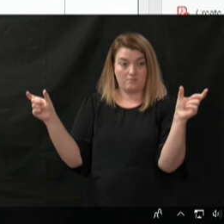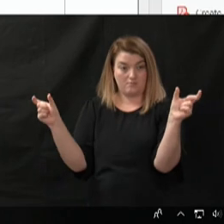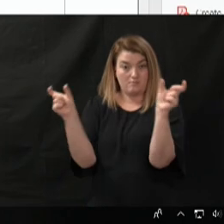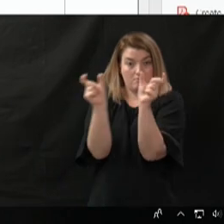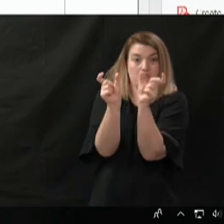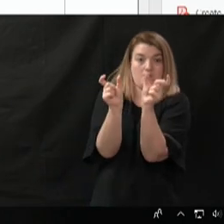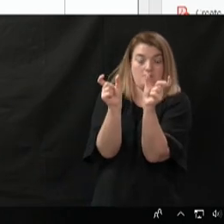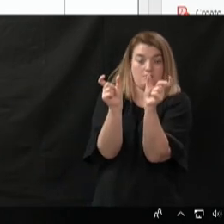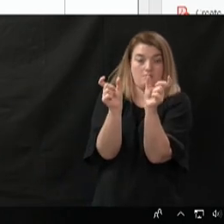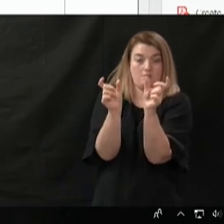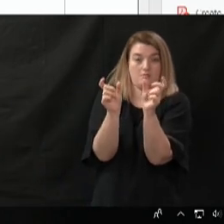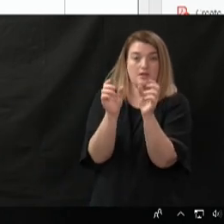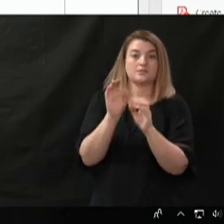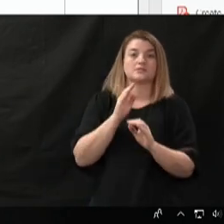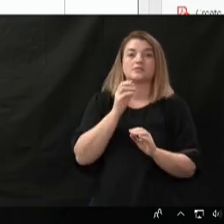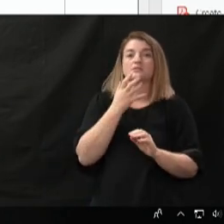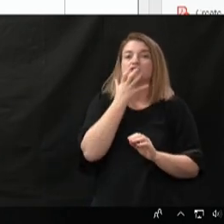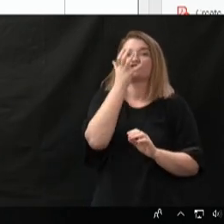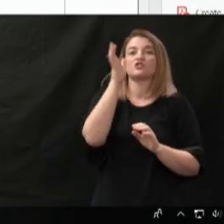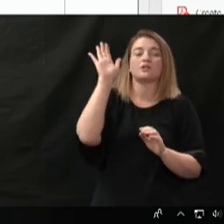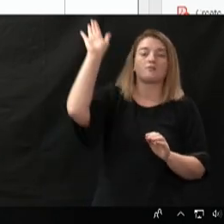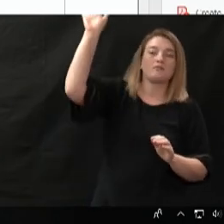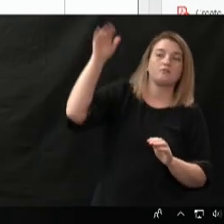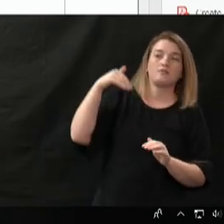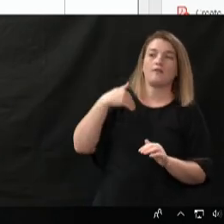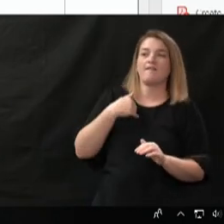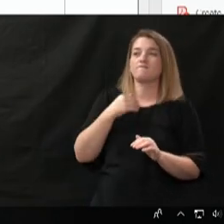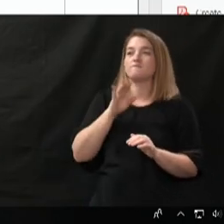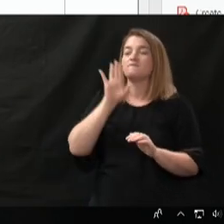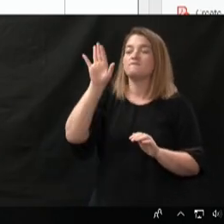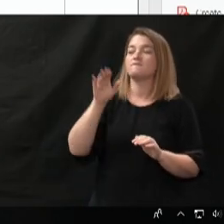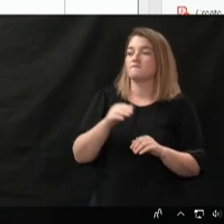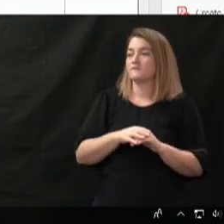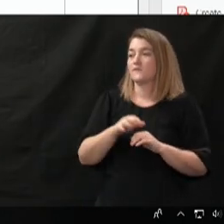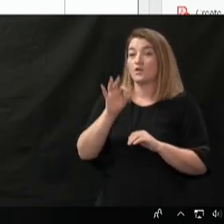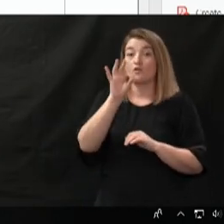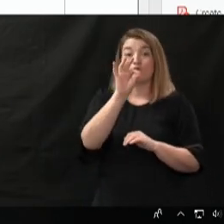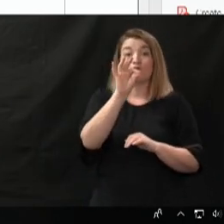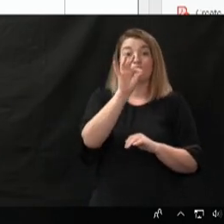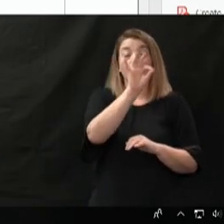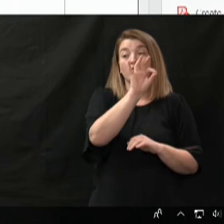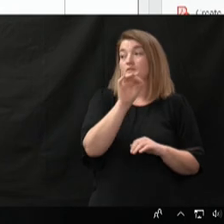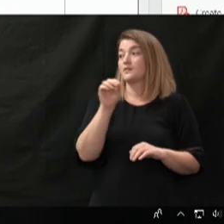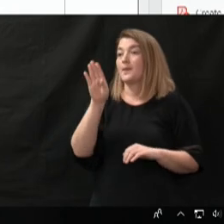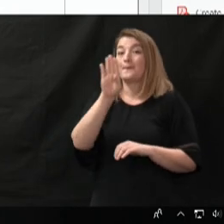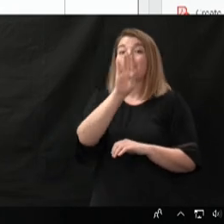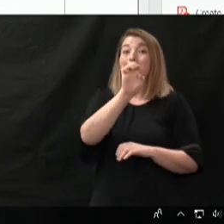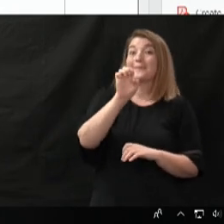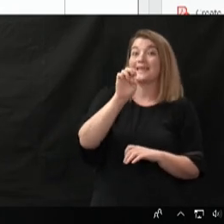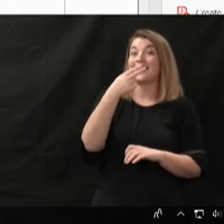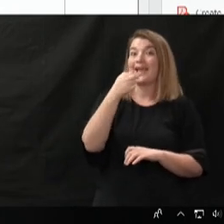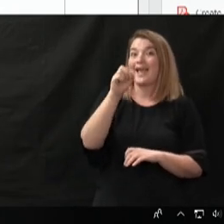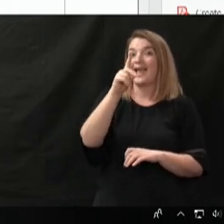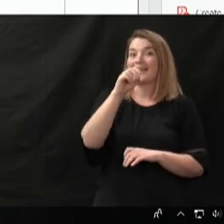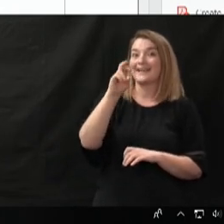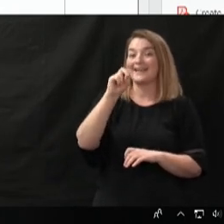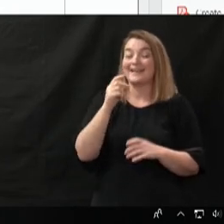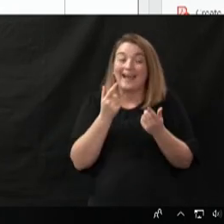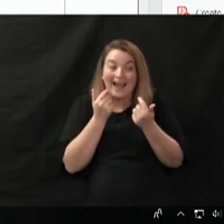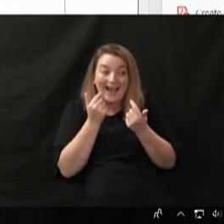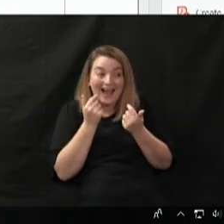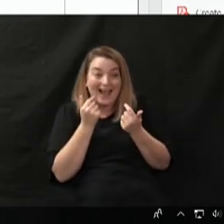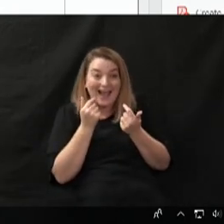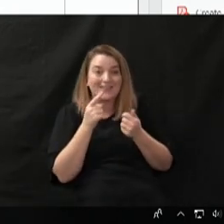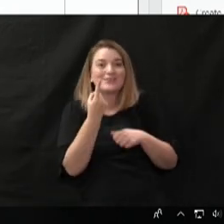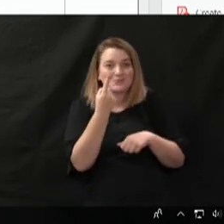get, come from Zoom. Forehead. Say that again. Beheaded. Yeah, that's it.